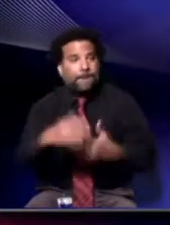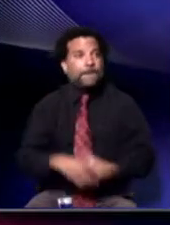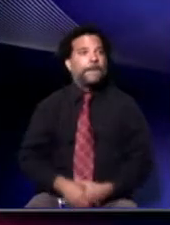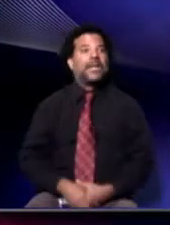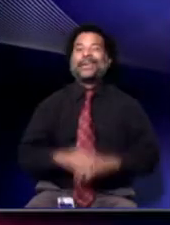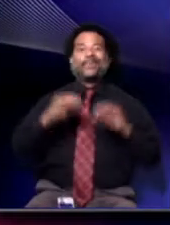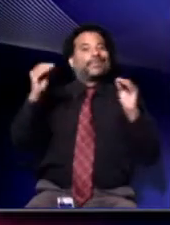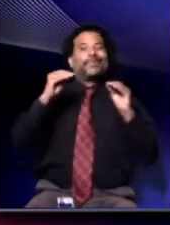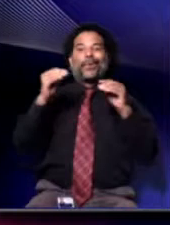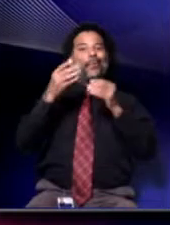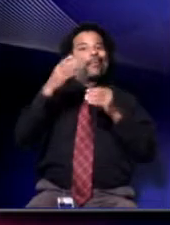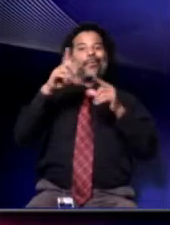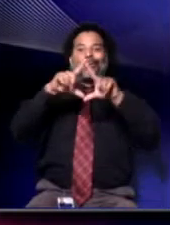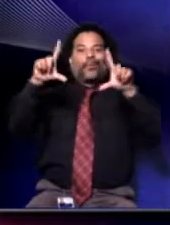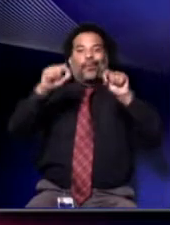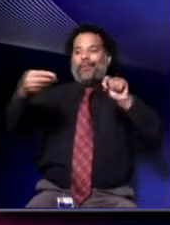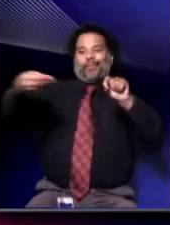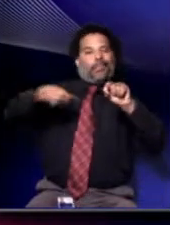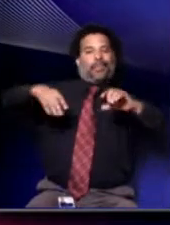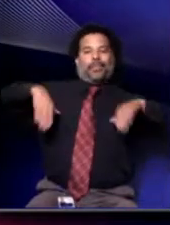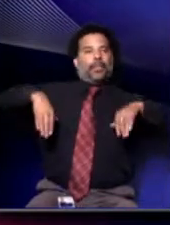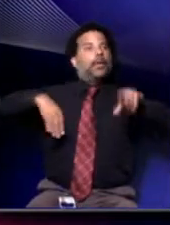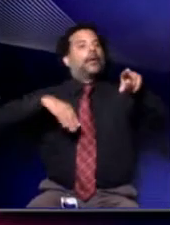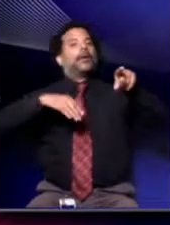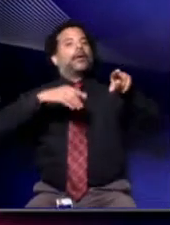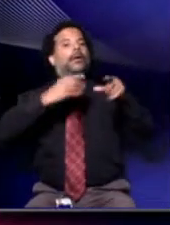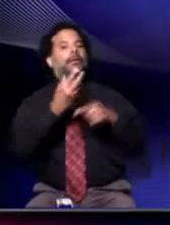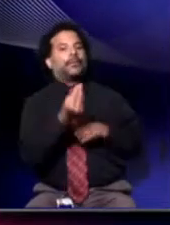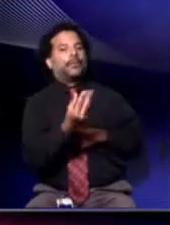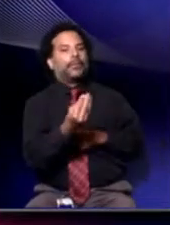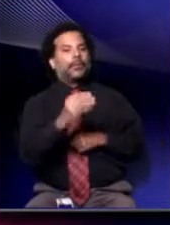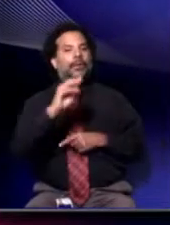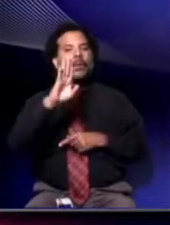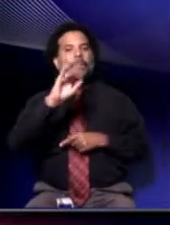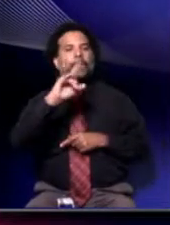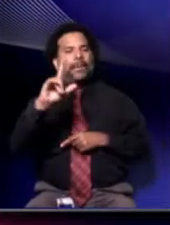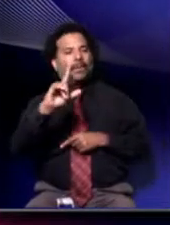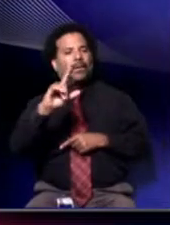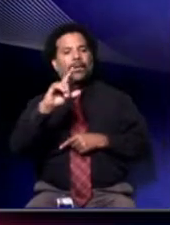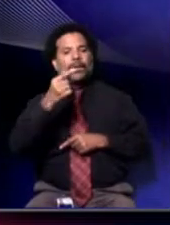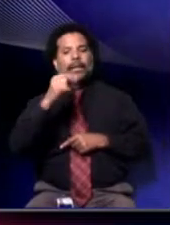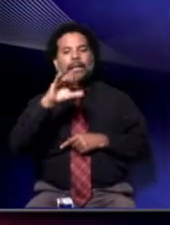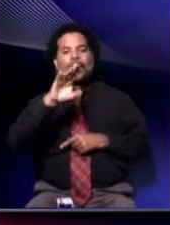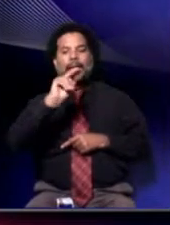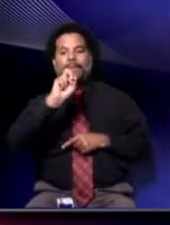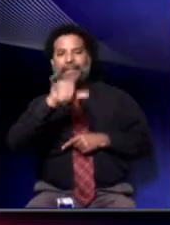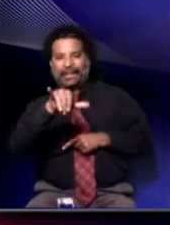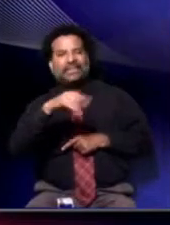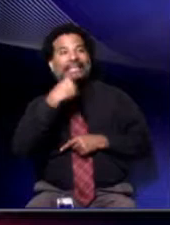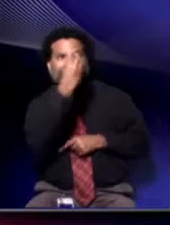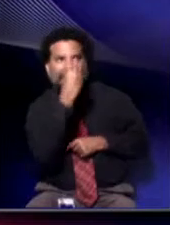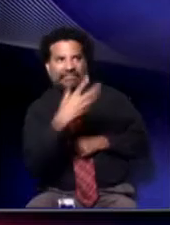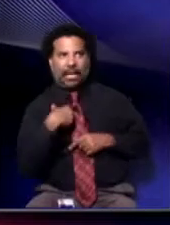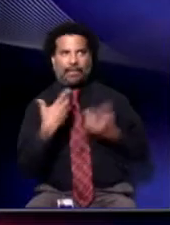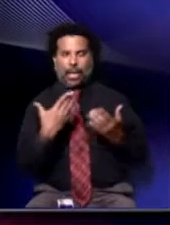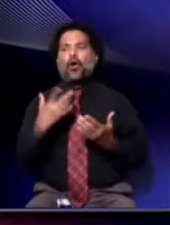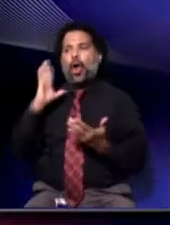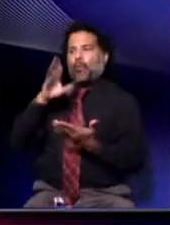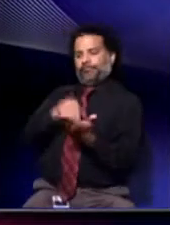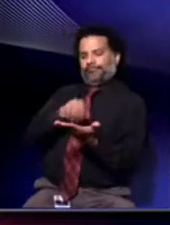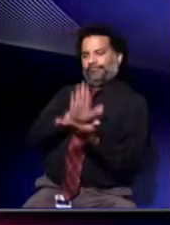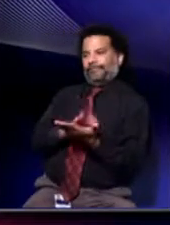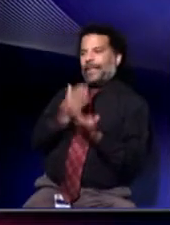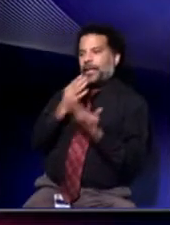submitted, so okay, great. Mr. President, this is Bill Gibney. Would you let the record reflect that I'm now present? Yes, we will. Thank you,